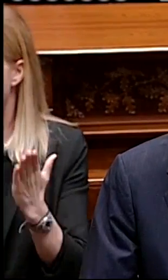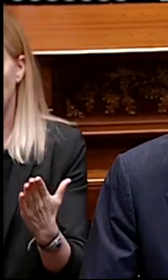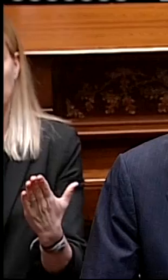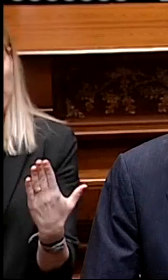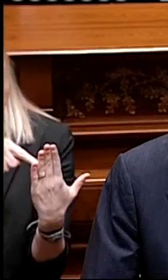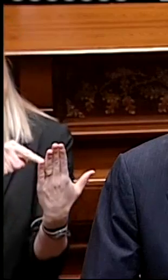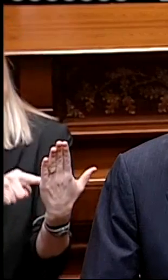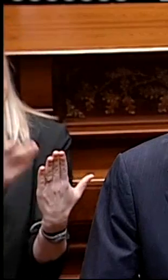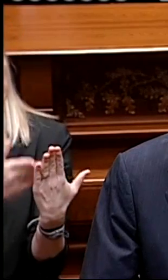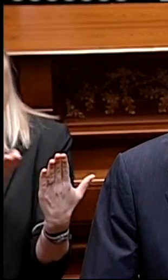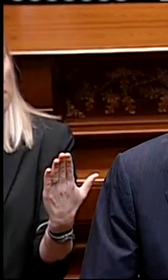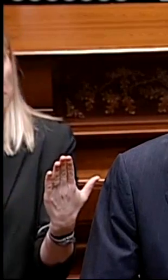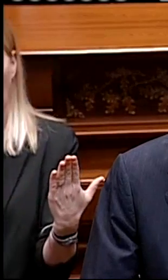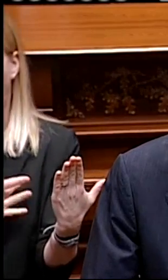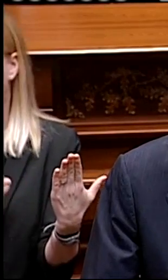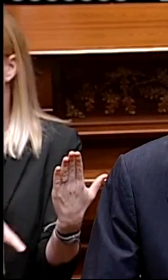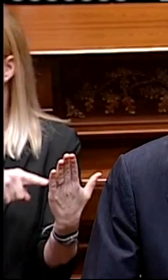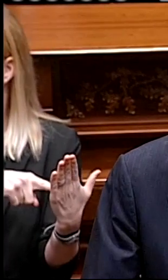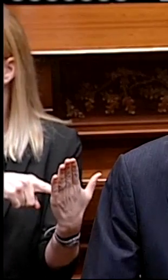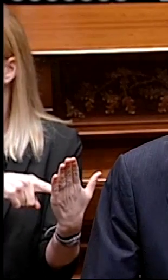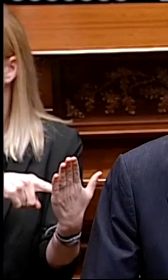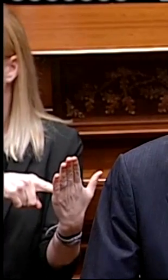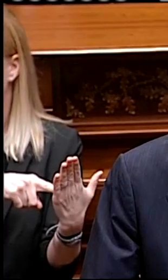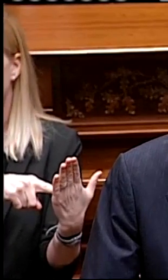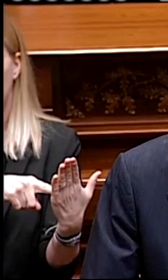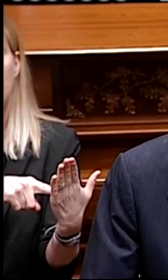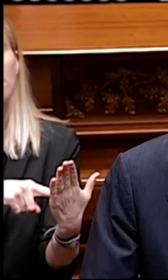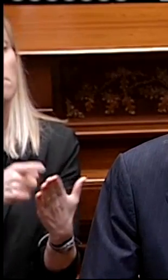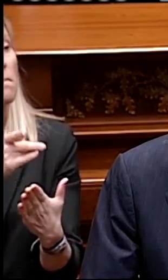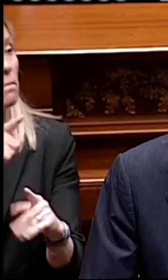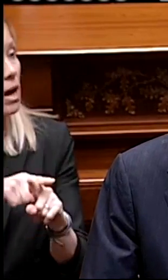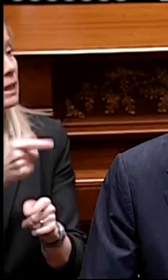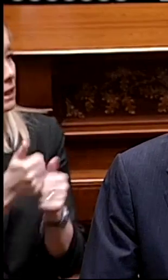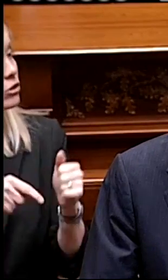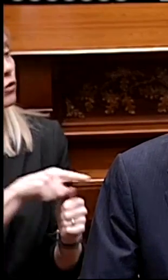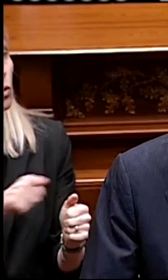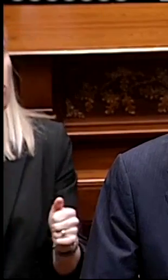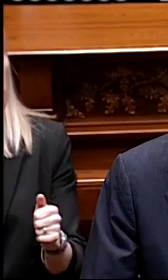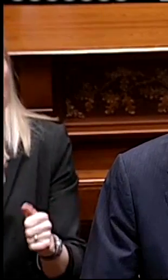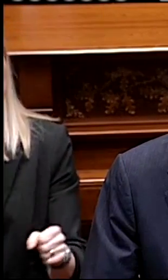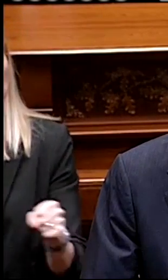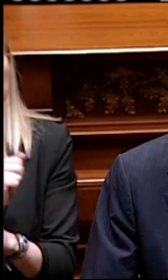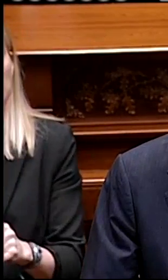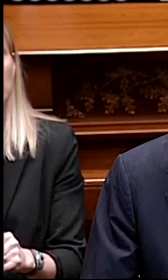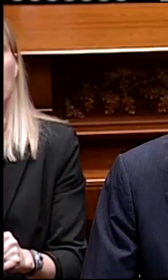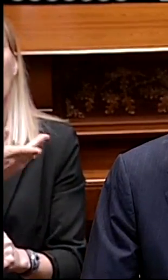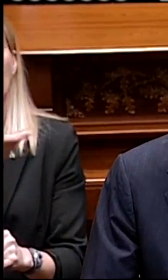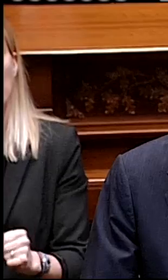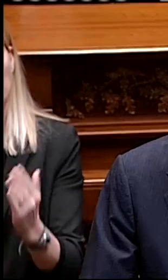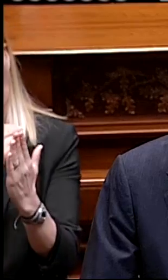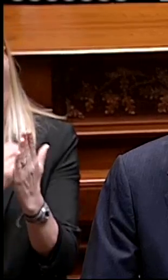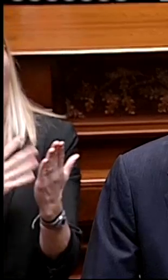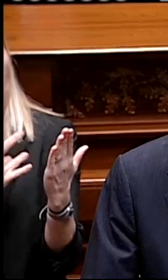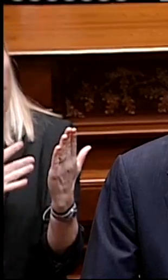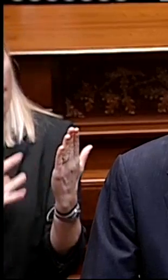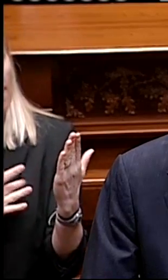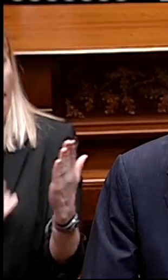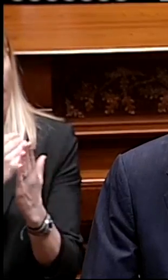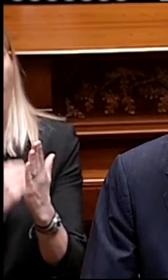see some things you don't like. But each of you will certainly see many things that you like a